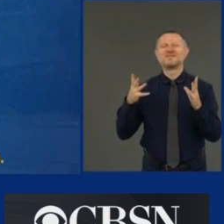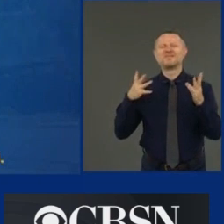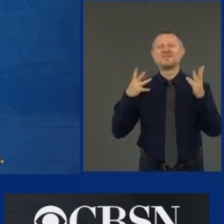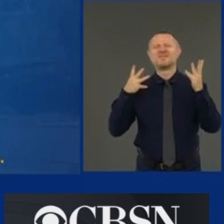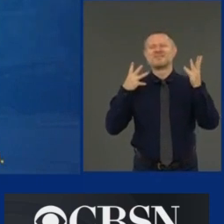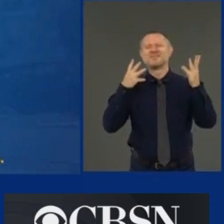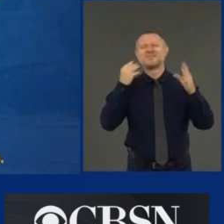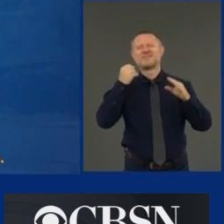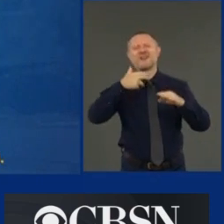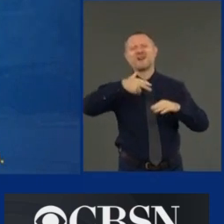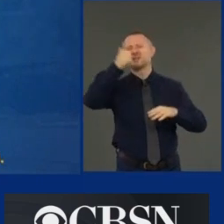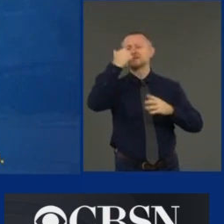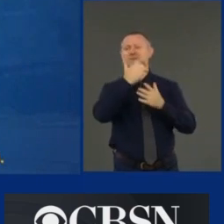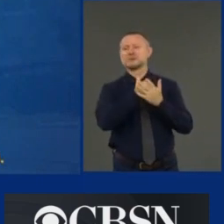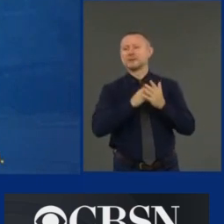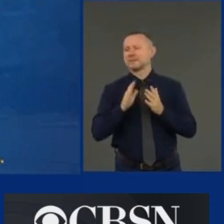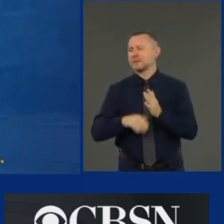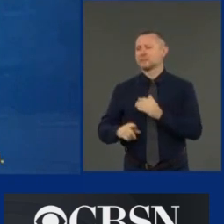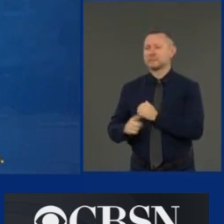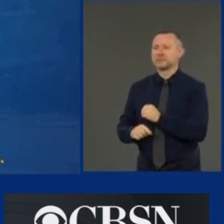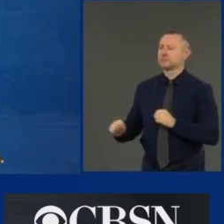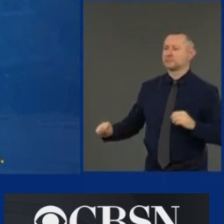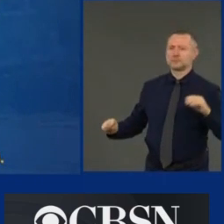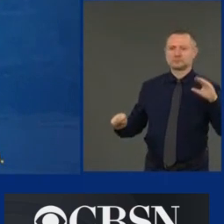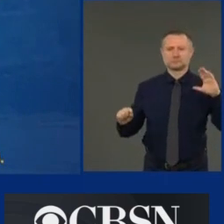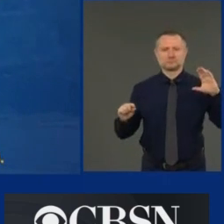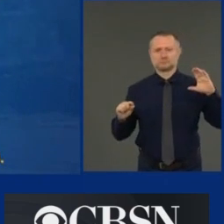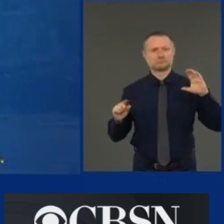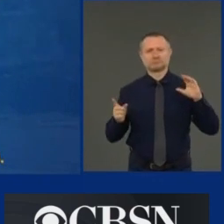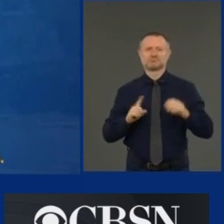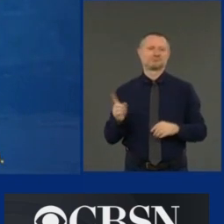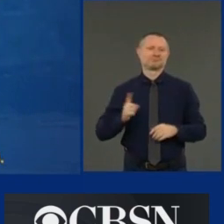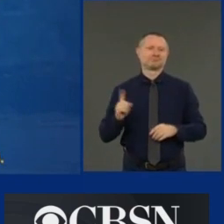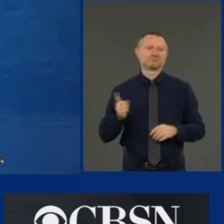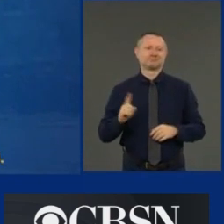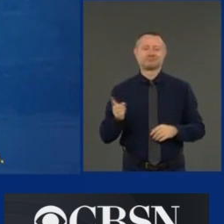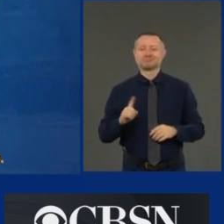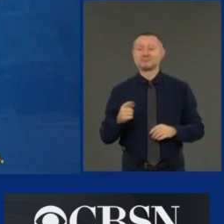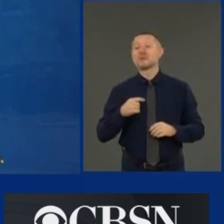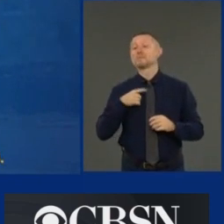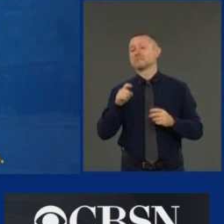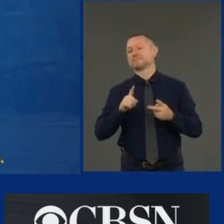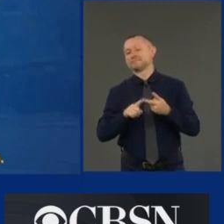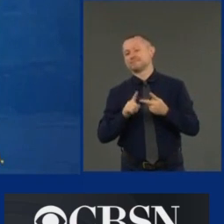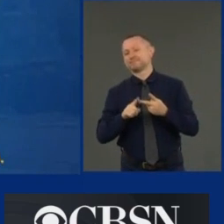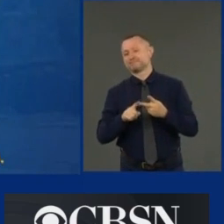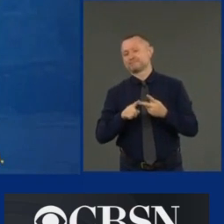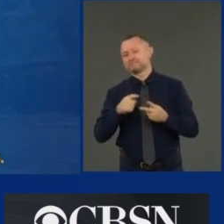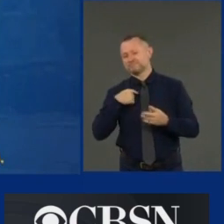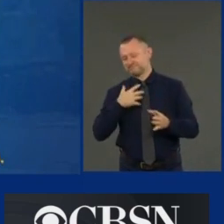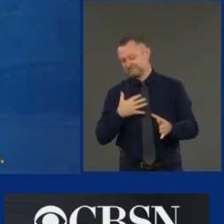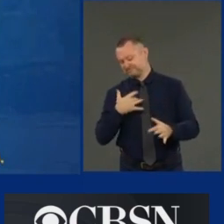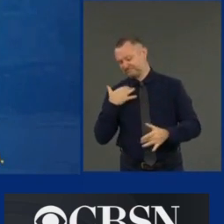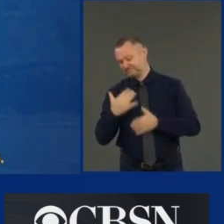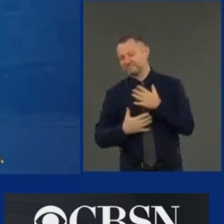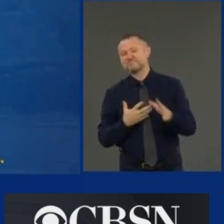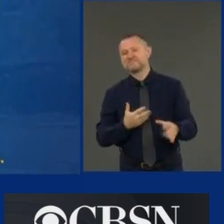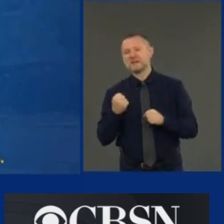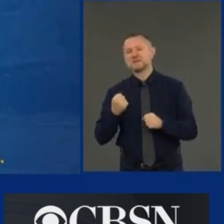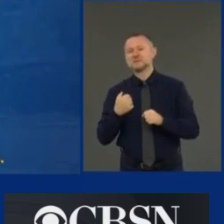to change. Second, we have to have a faster process of revoking their